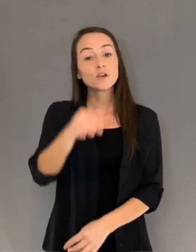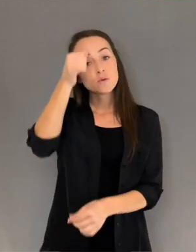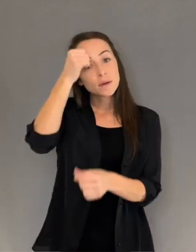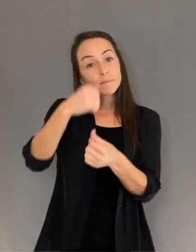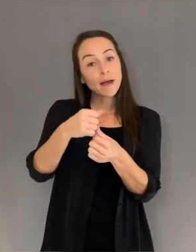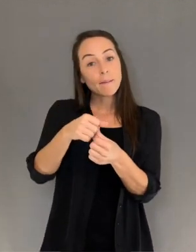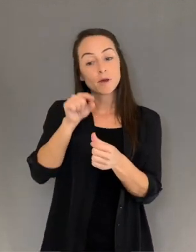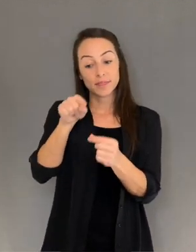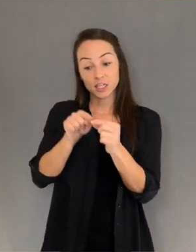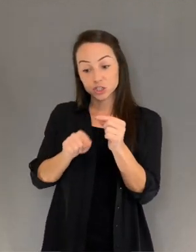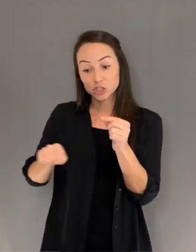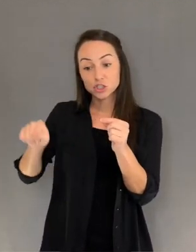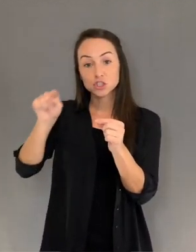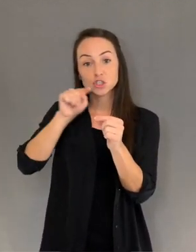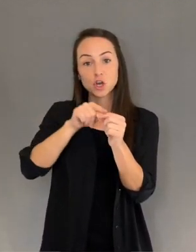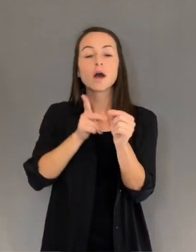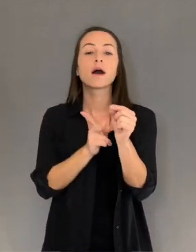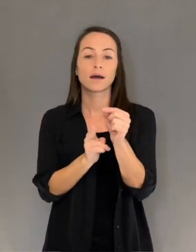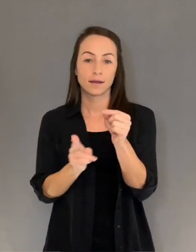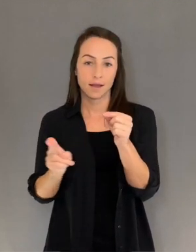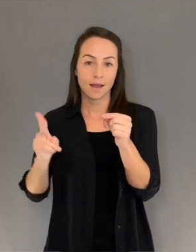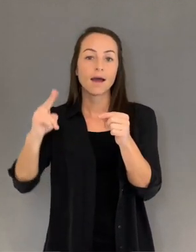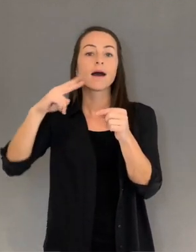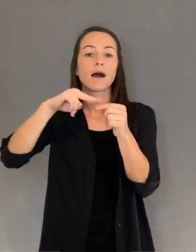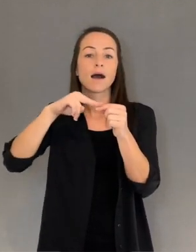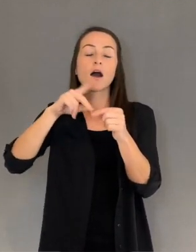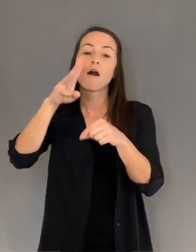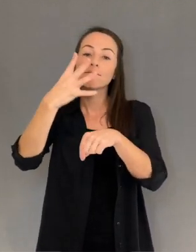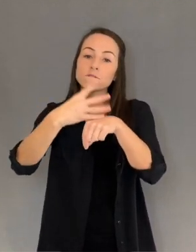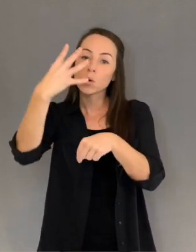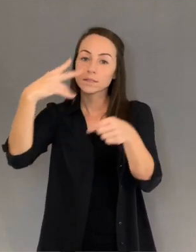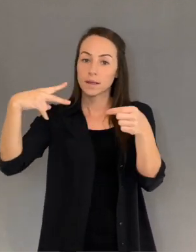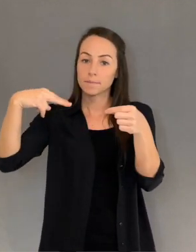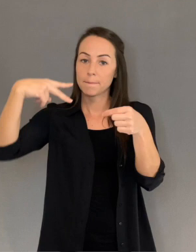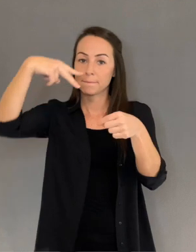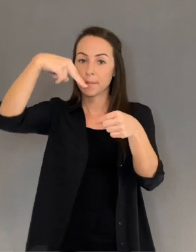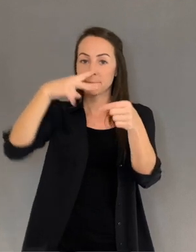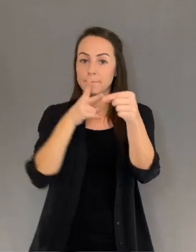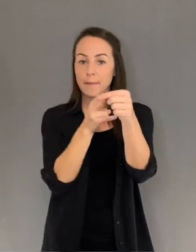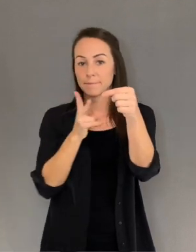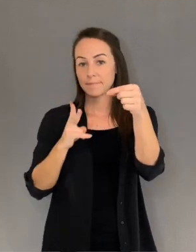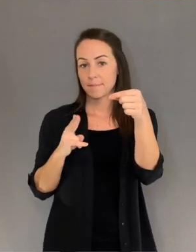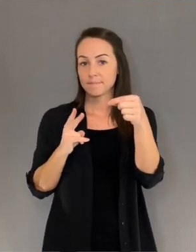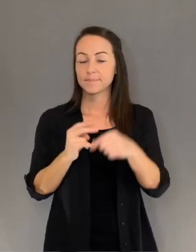Remember to cut out circles too. Add four slots evenly around each circle.